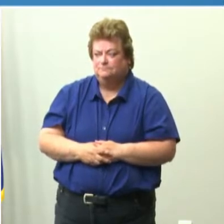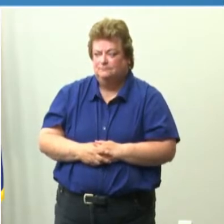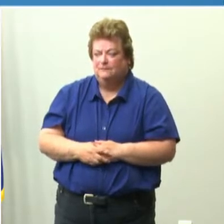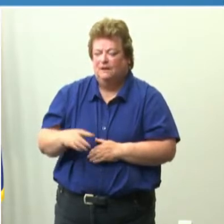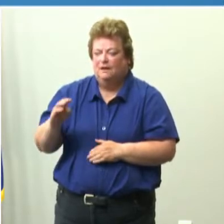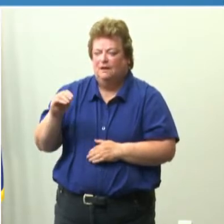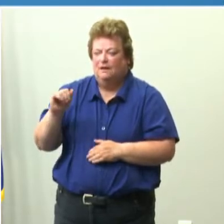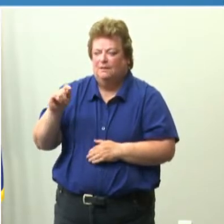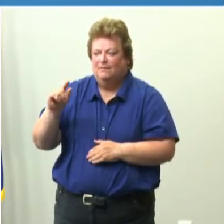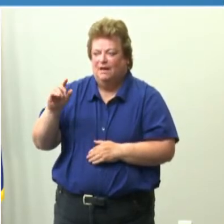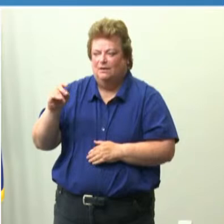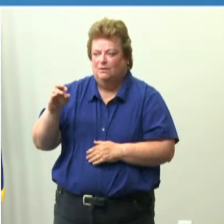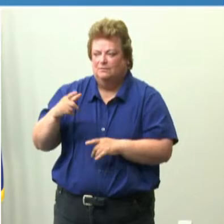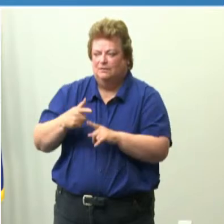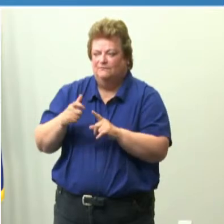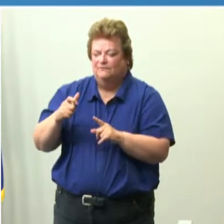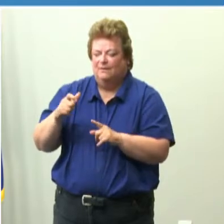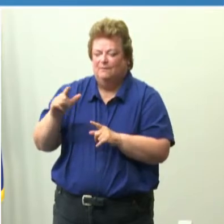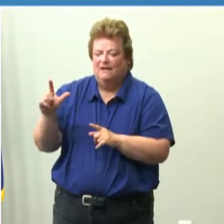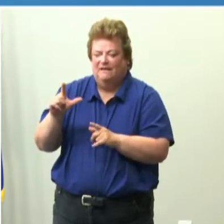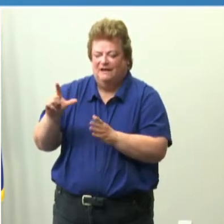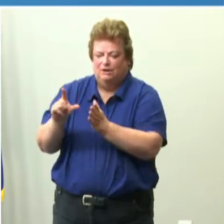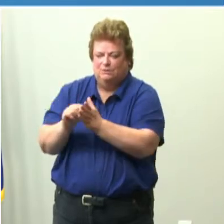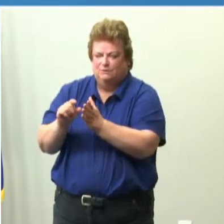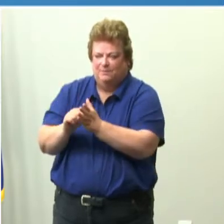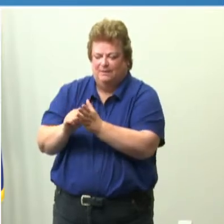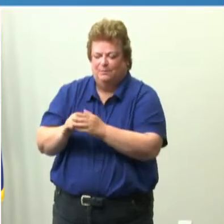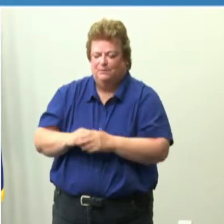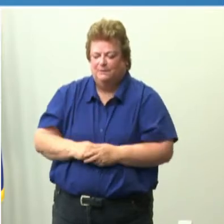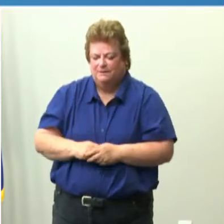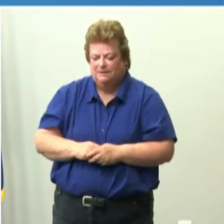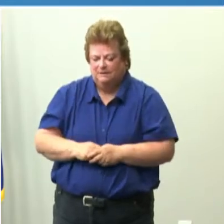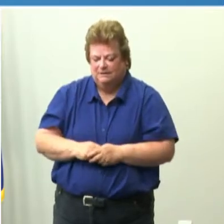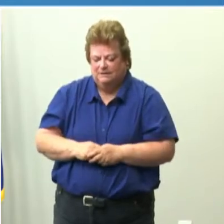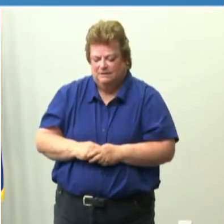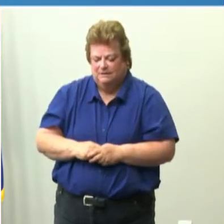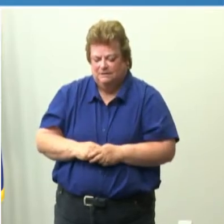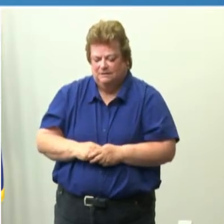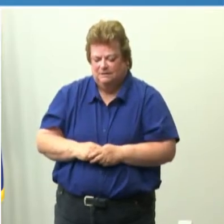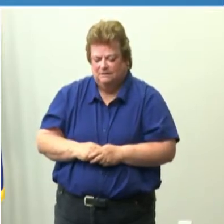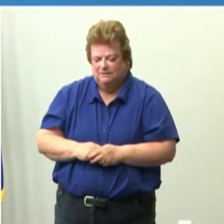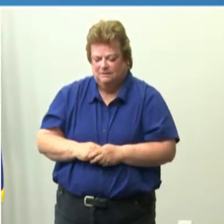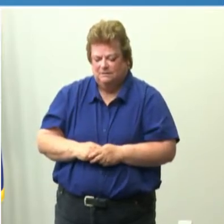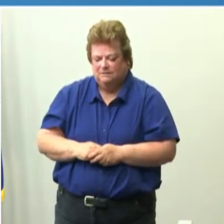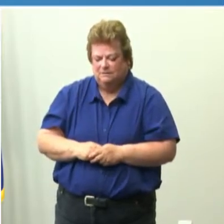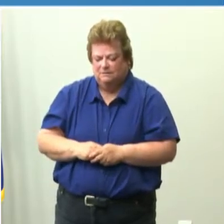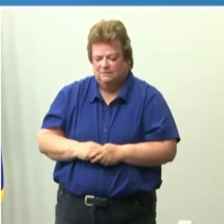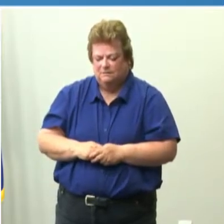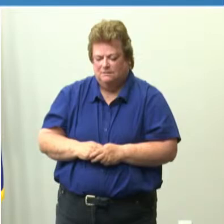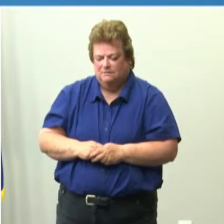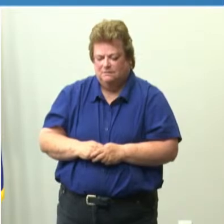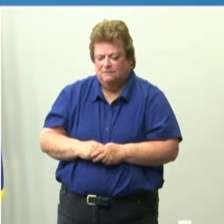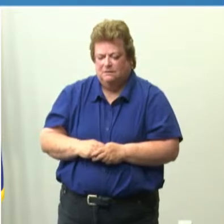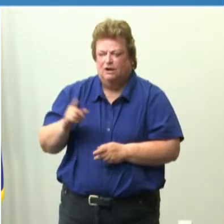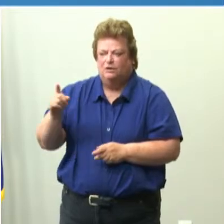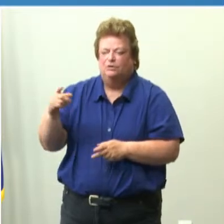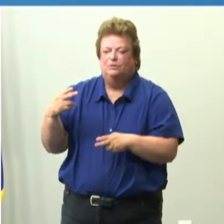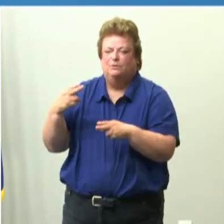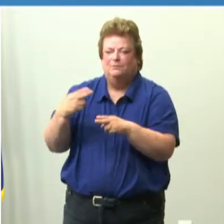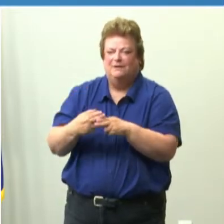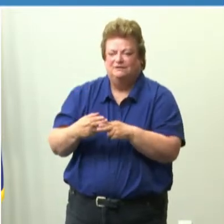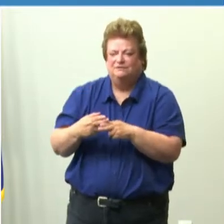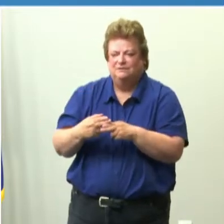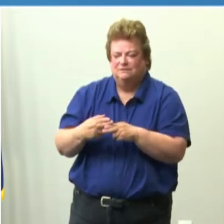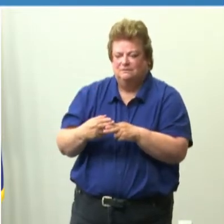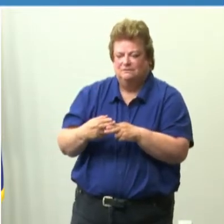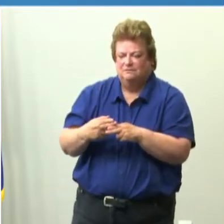Hi, Pat. Matt Overton, Regional Star. Hi, Matt. Hi. Hey, so you mentioned that I think you